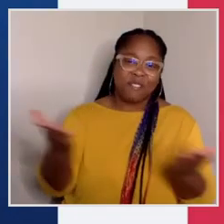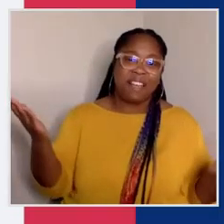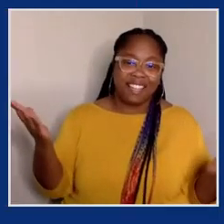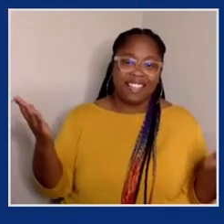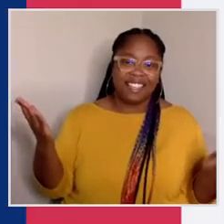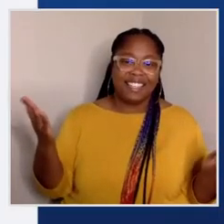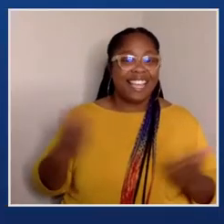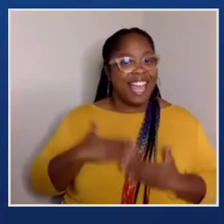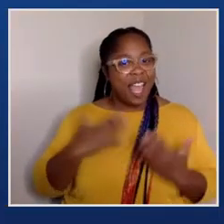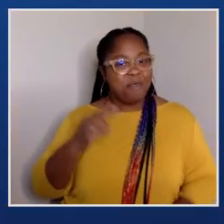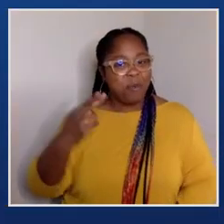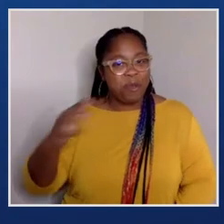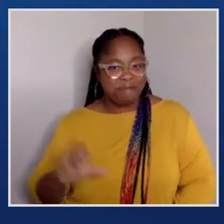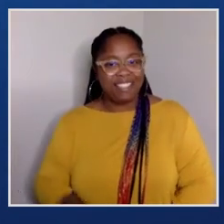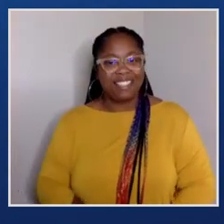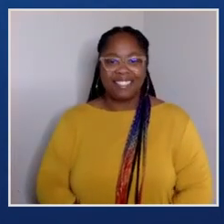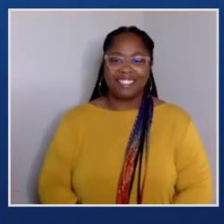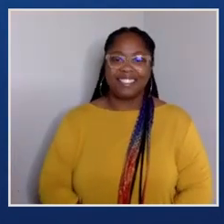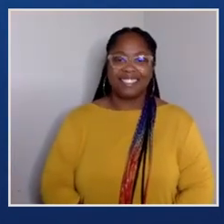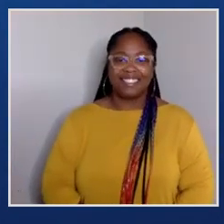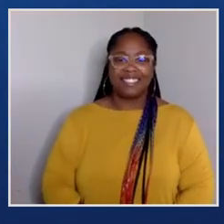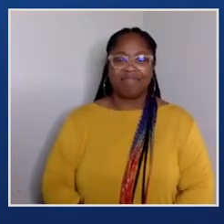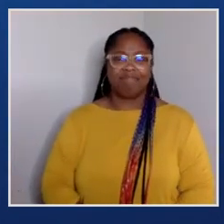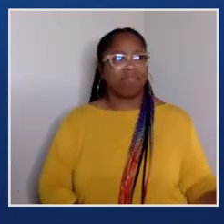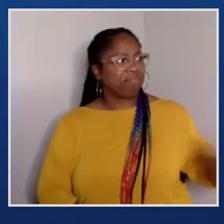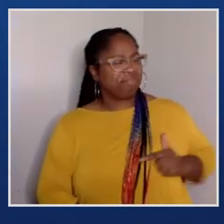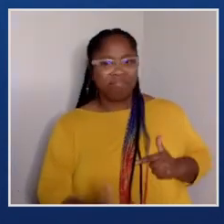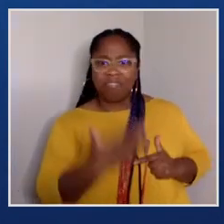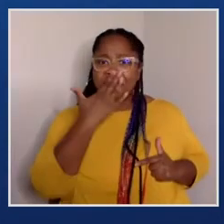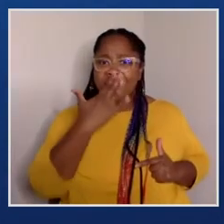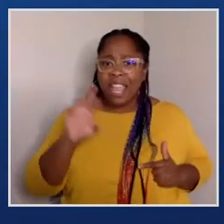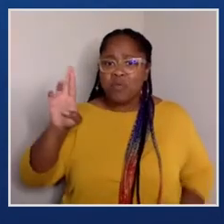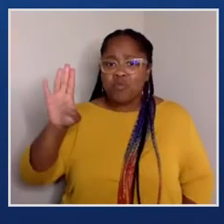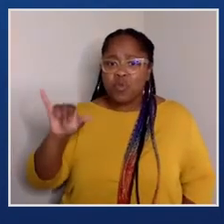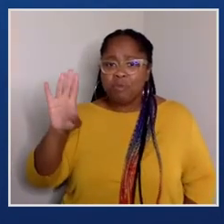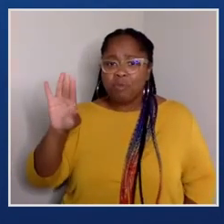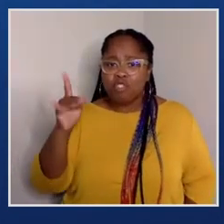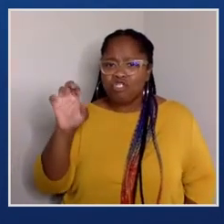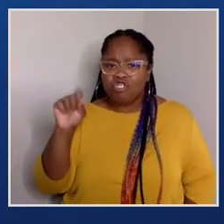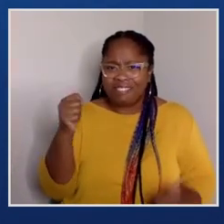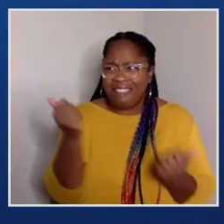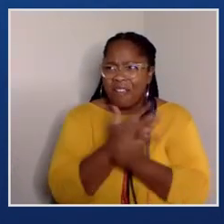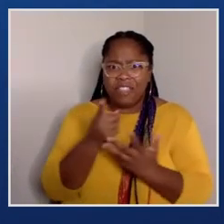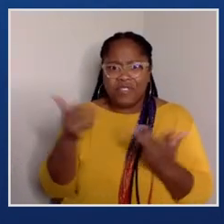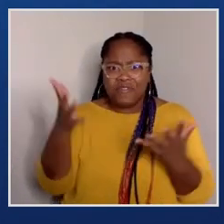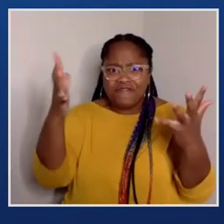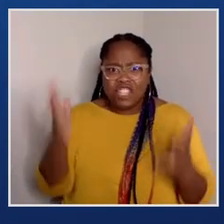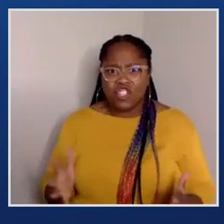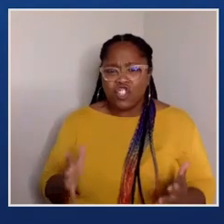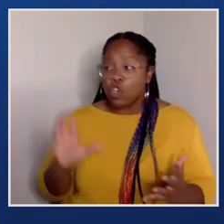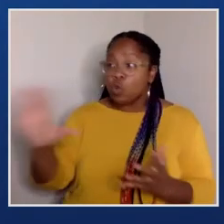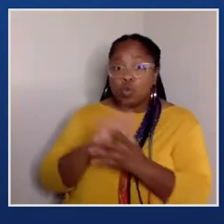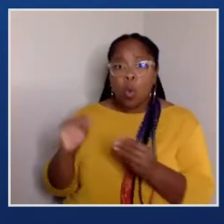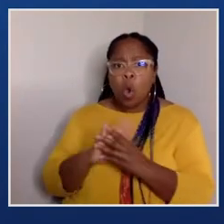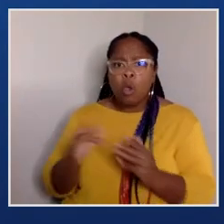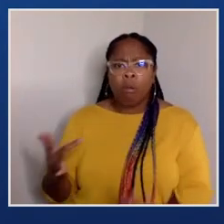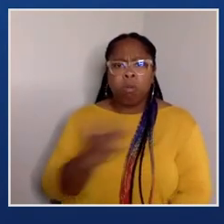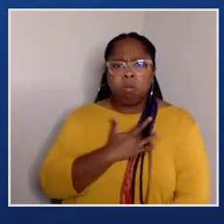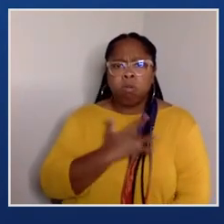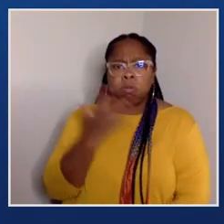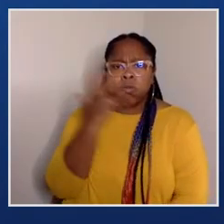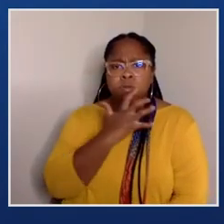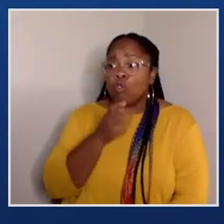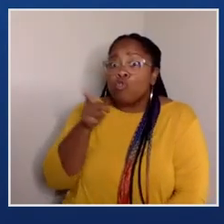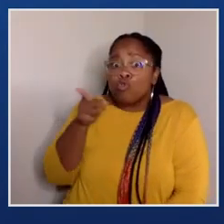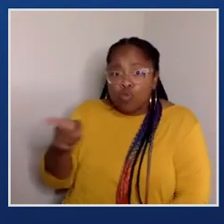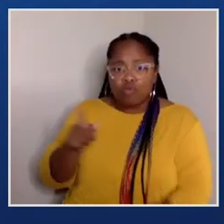happy homecoming. Thank you, Ruby Bridges, for all that you've done. Your story means the world to me. You have changed the